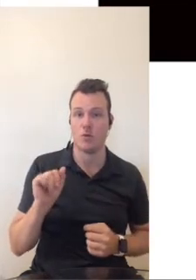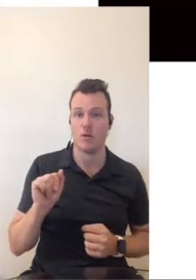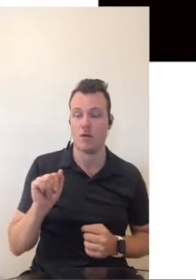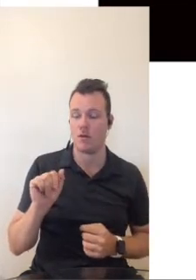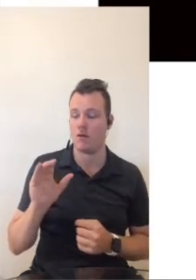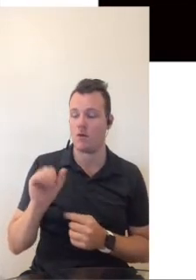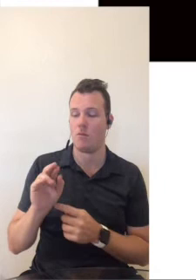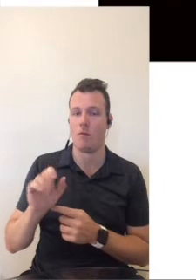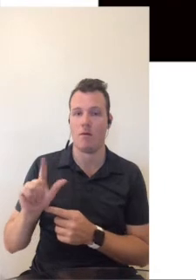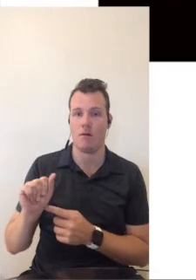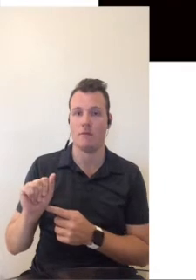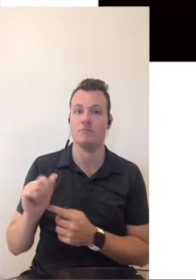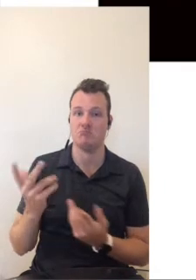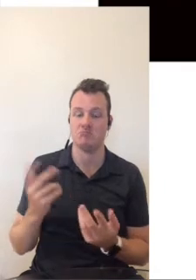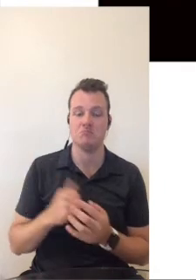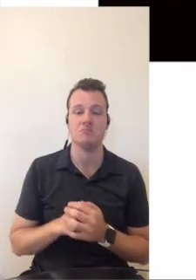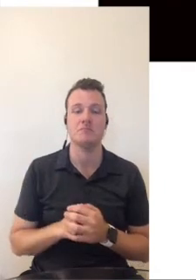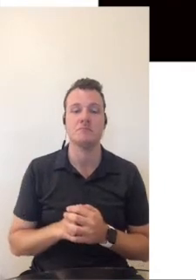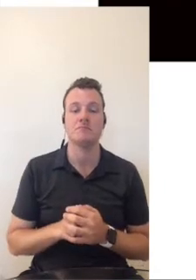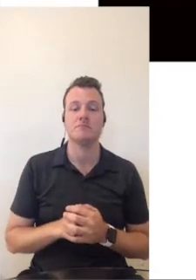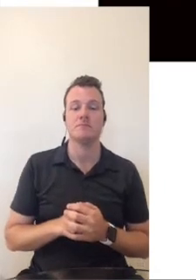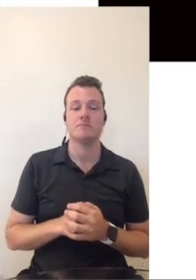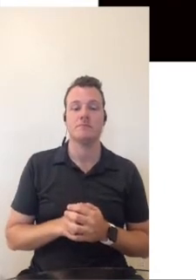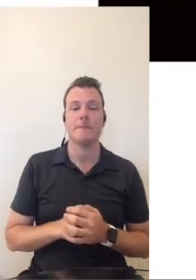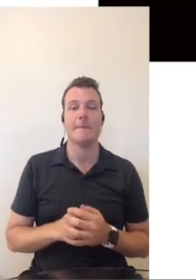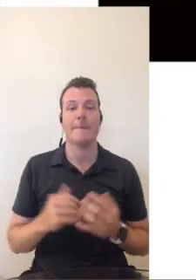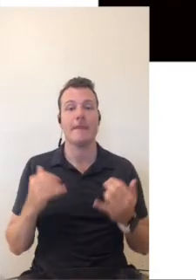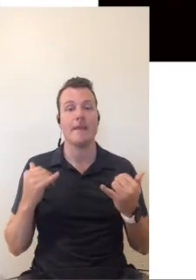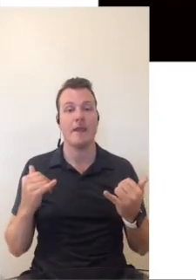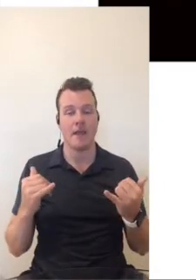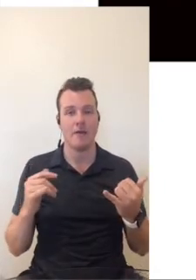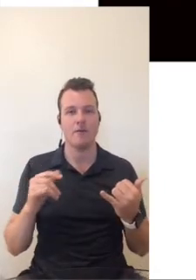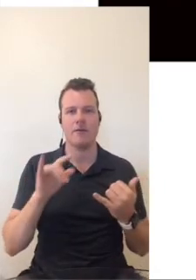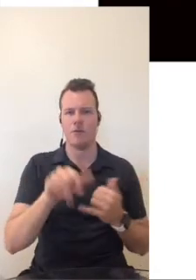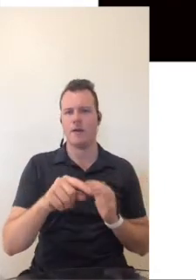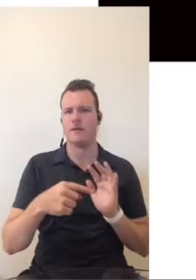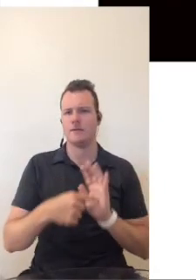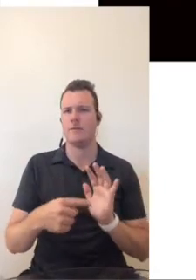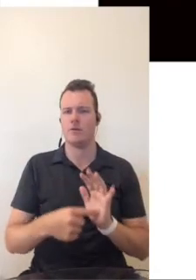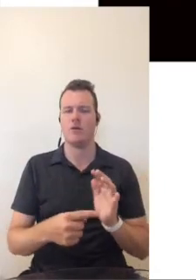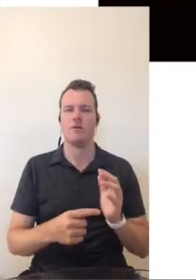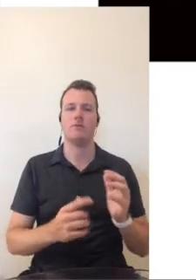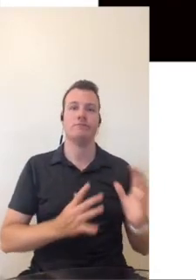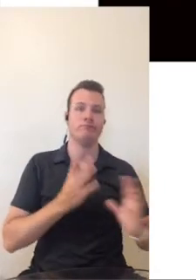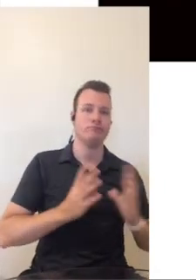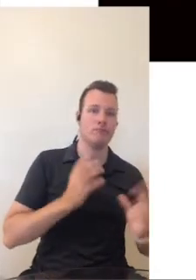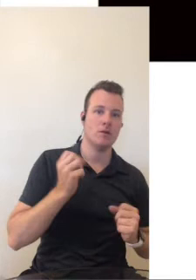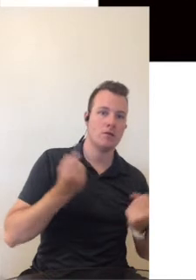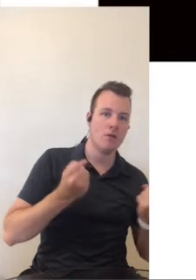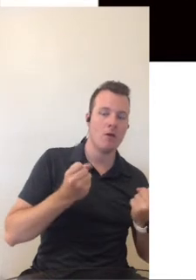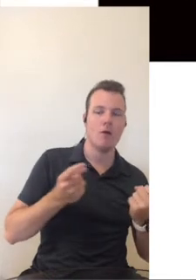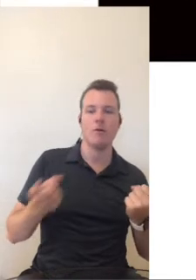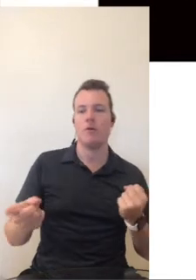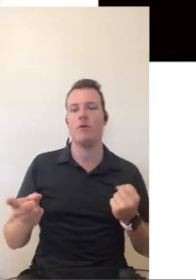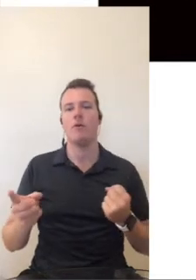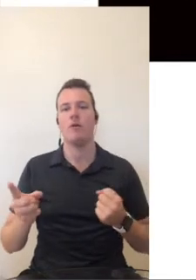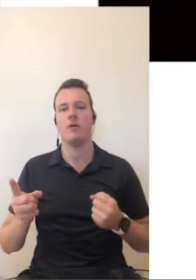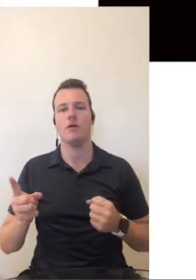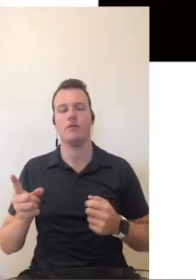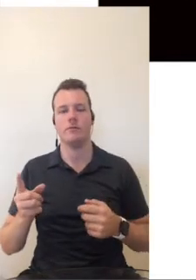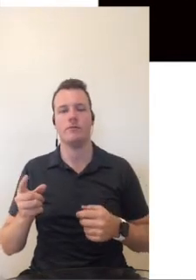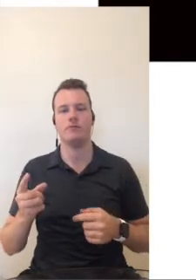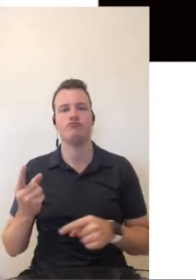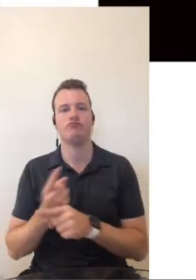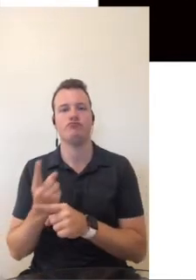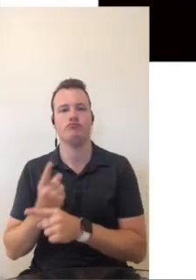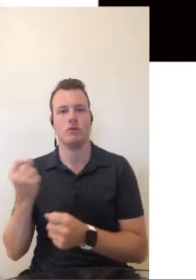Now, what we want to do now is, using these examples, we want to be able to measure or quantify